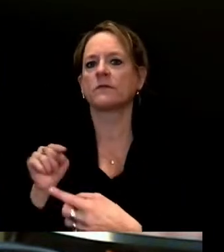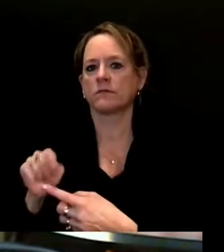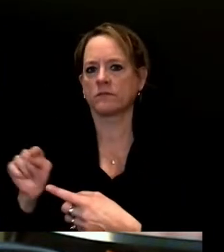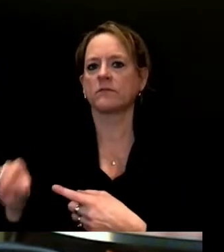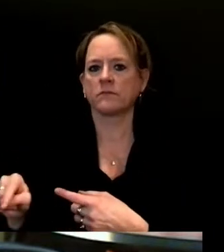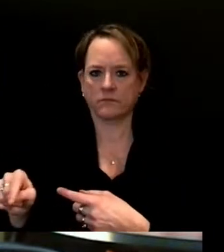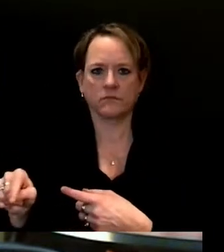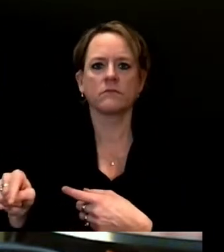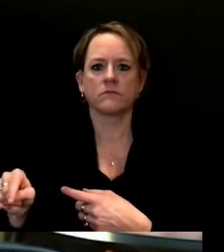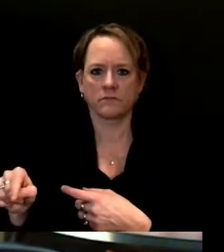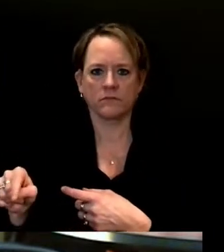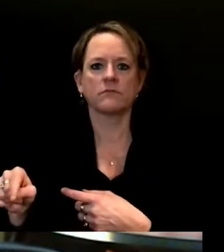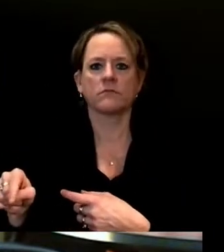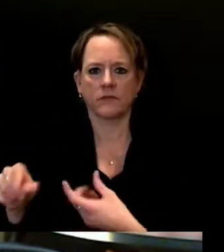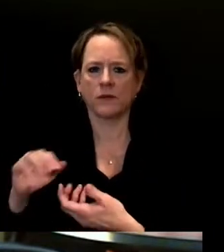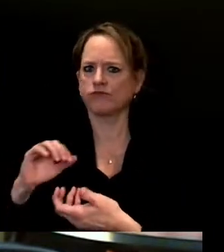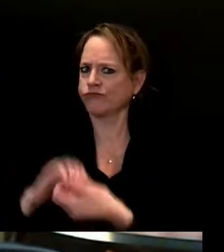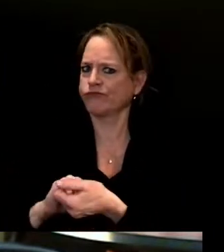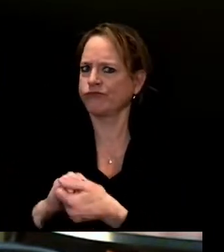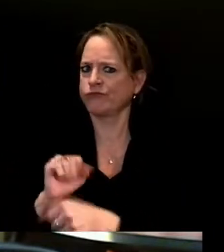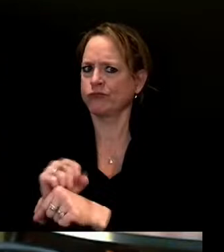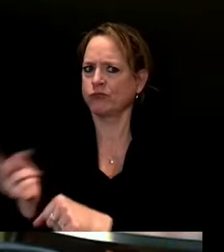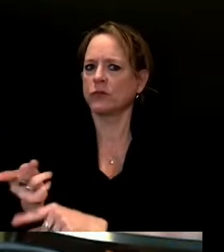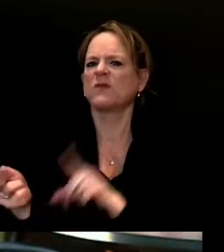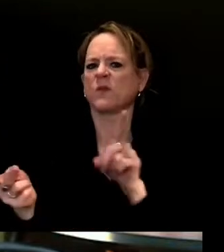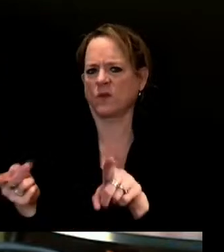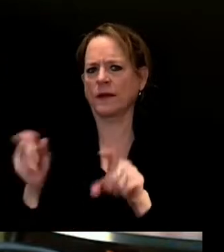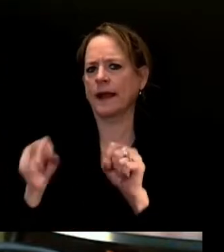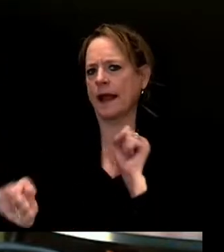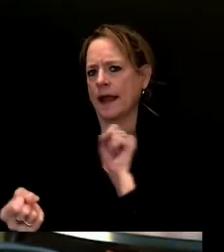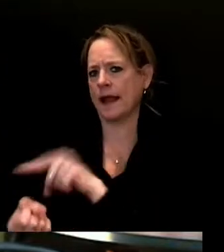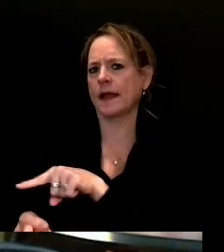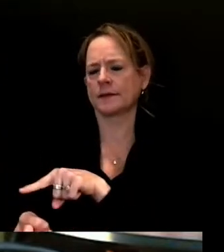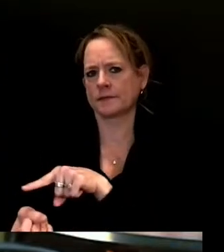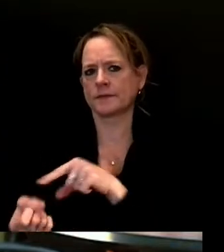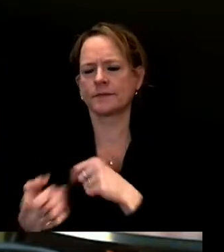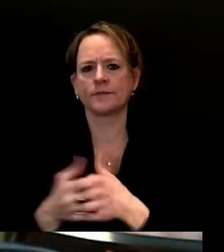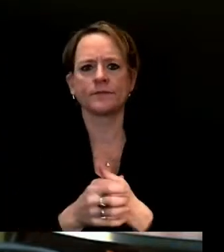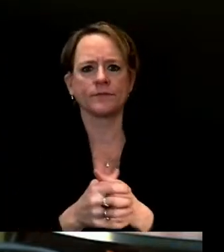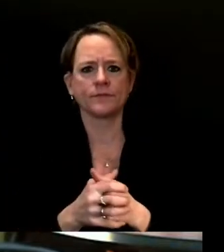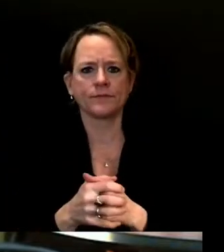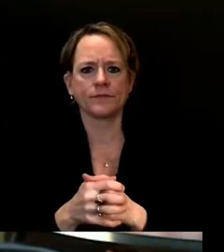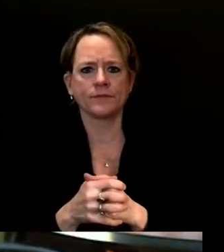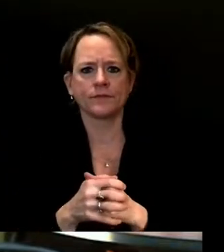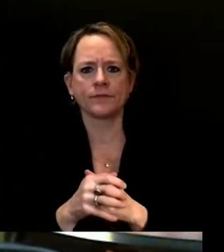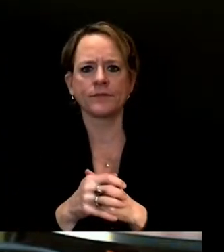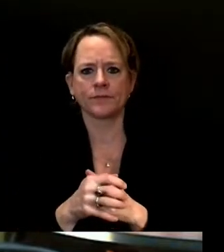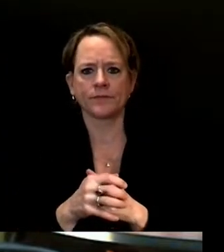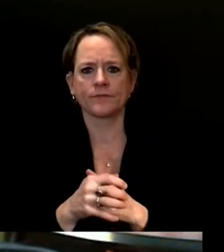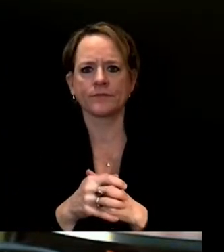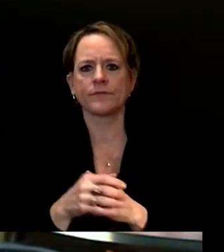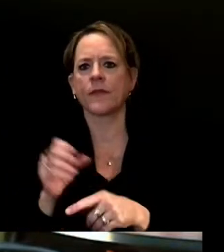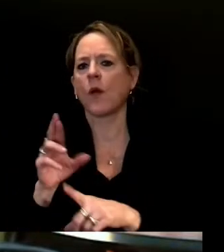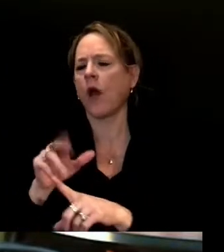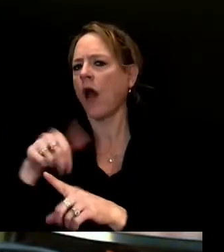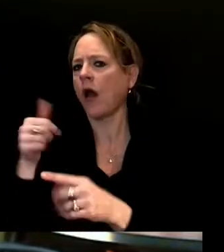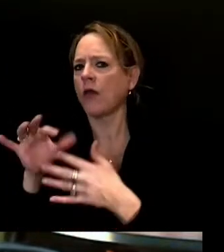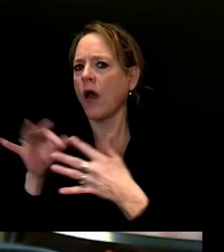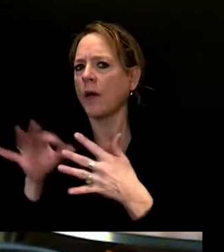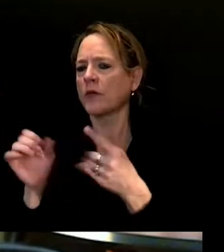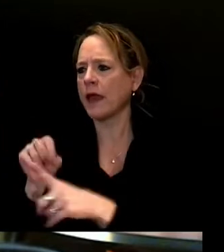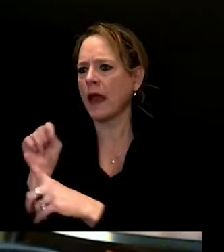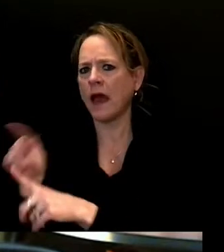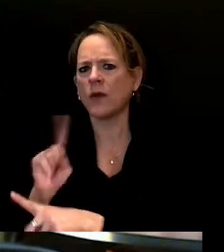the pandemic and can be helpful in terms of alternative sourcing for some of these resources. I know that